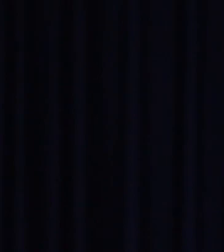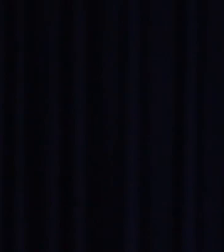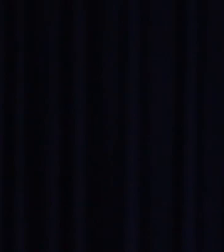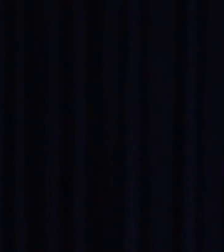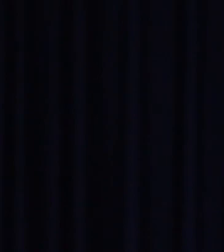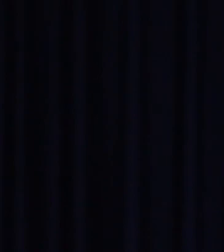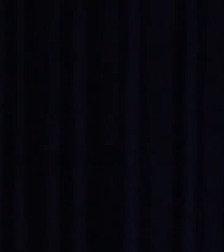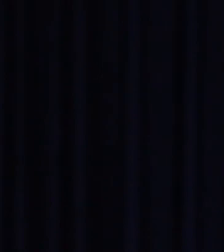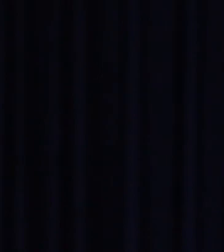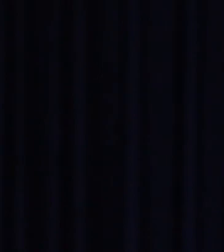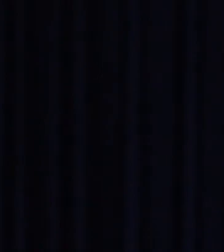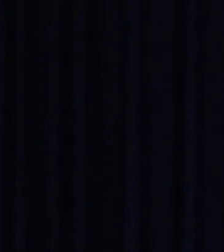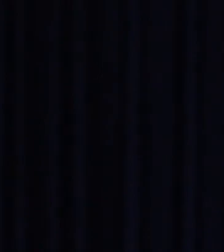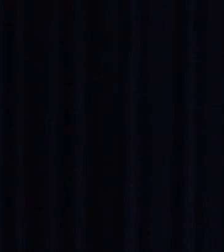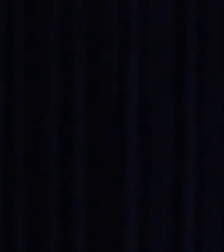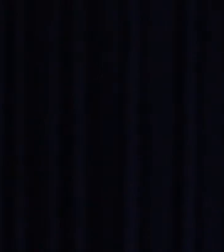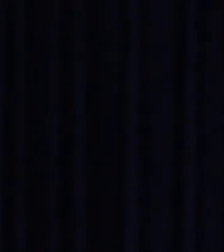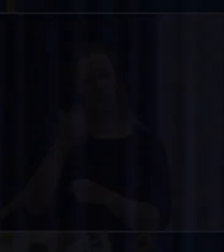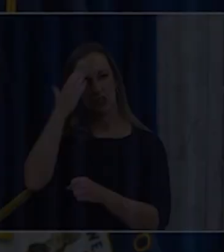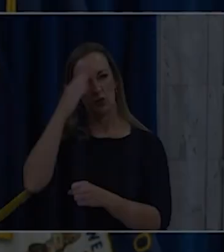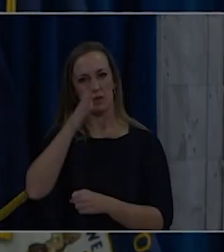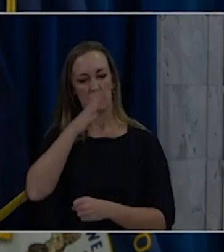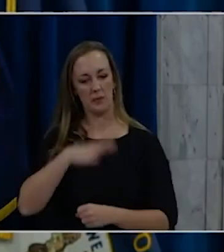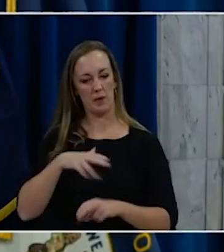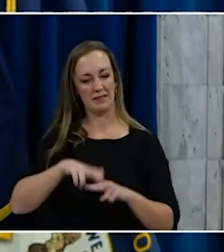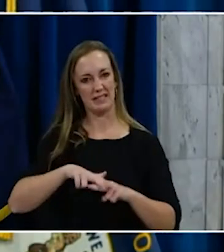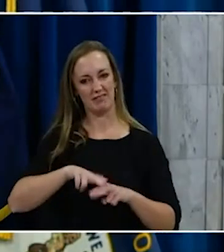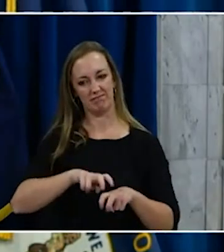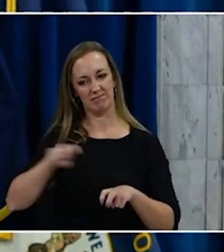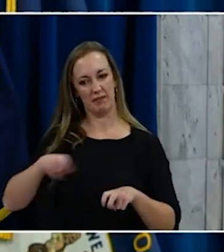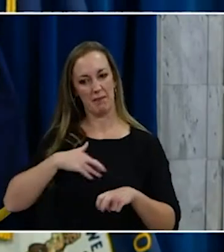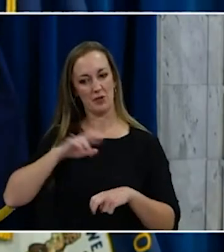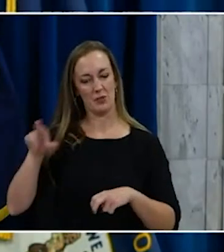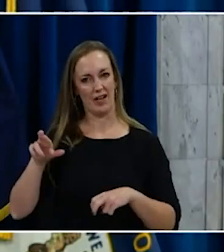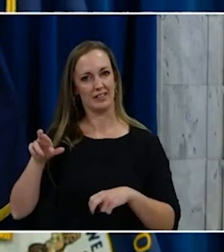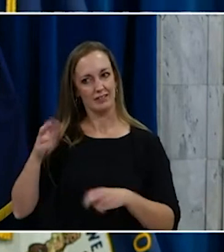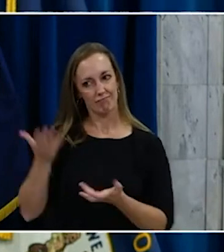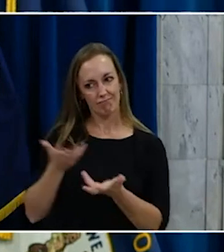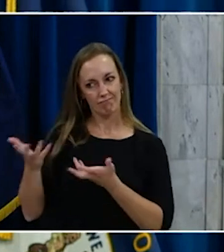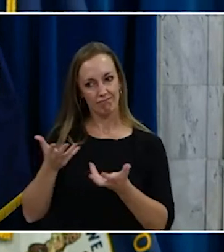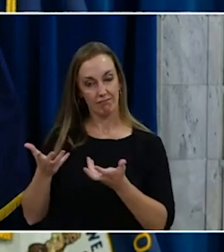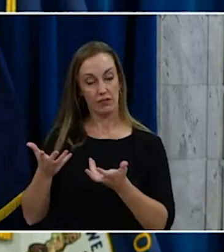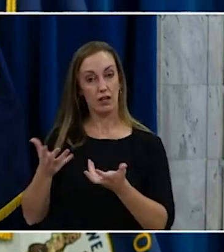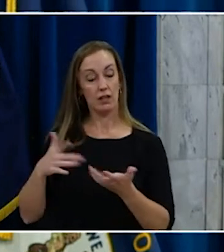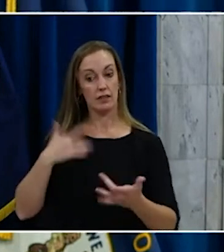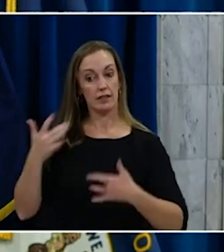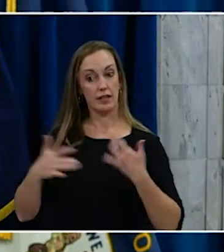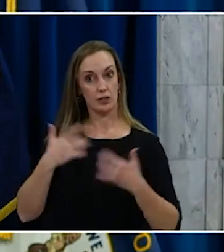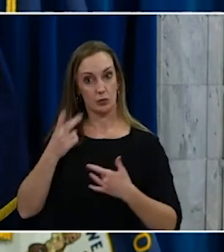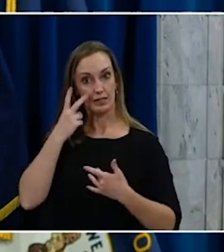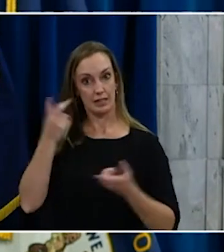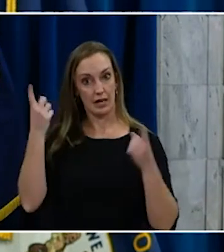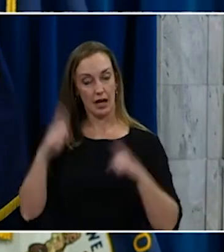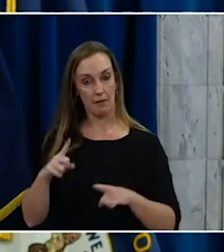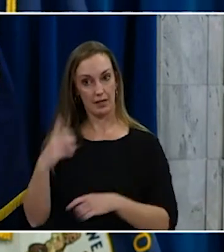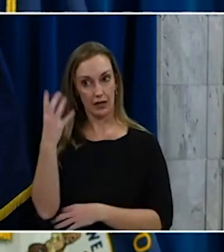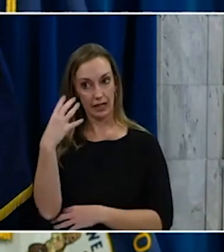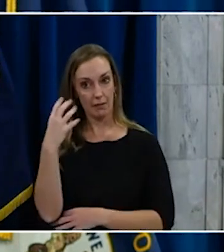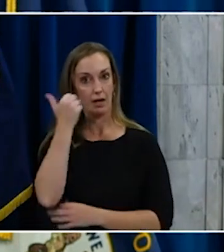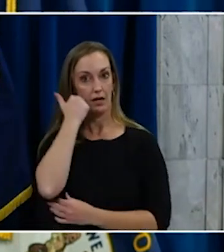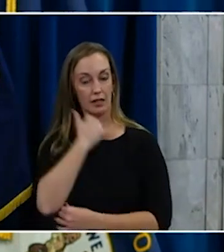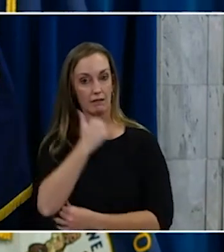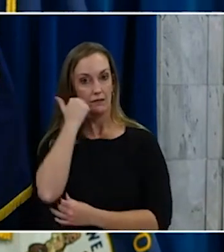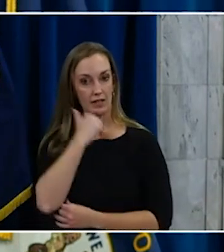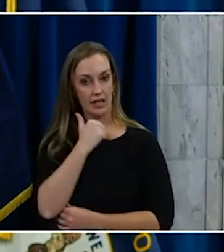keep doing good things and be kind to each other. And the enthusiasm that you see on camera each